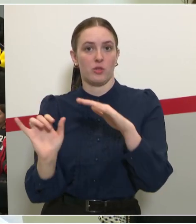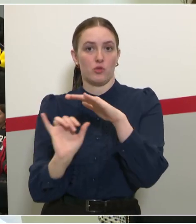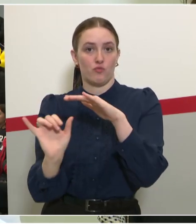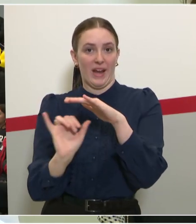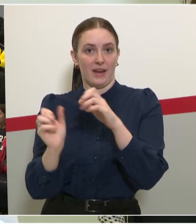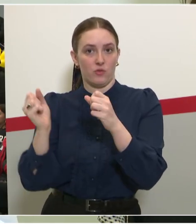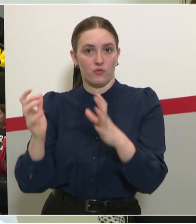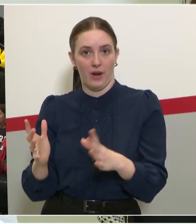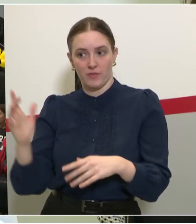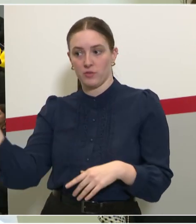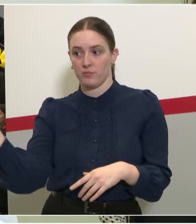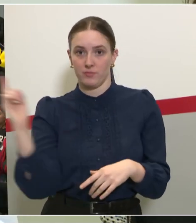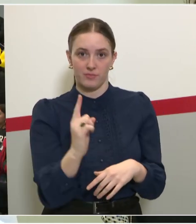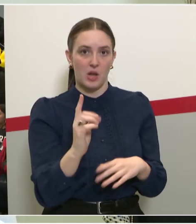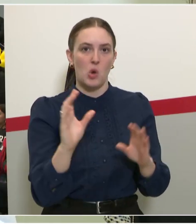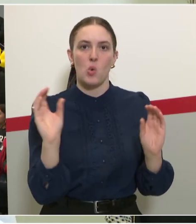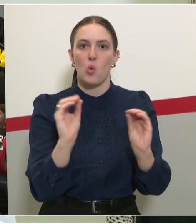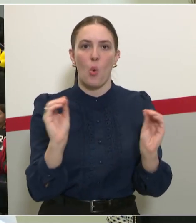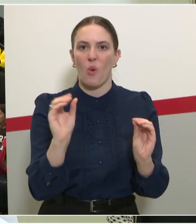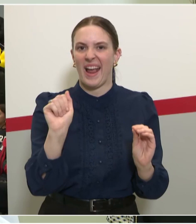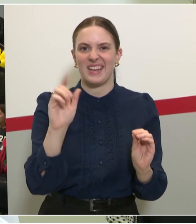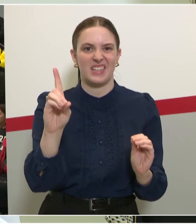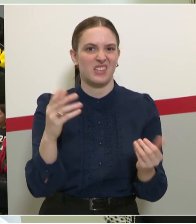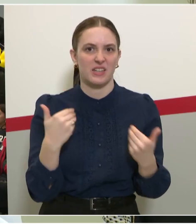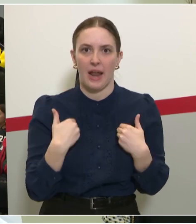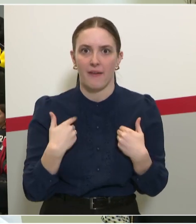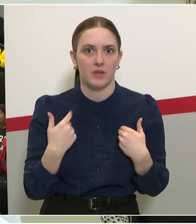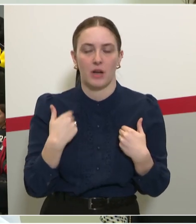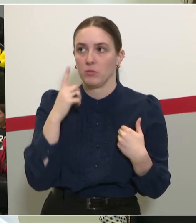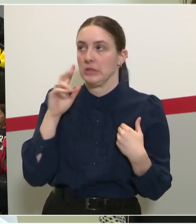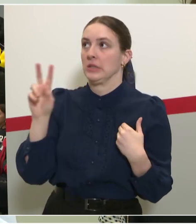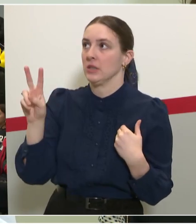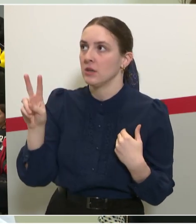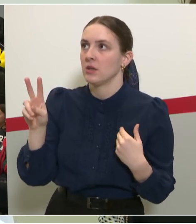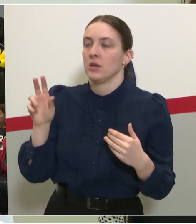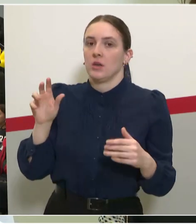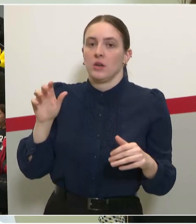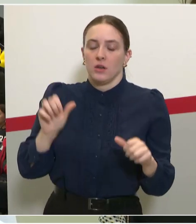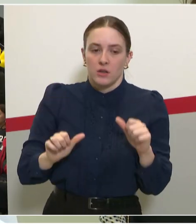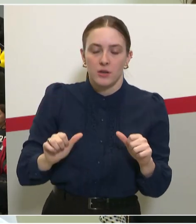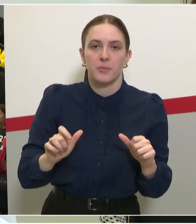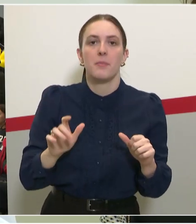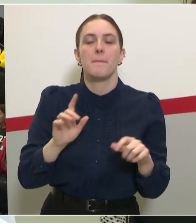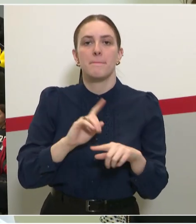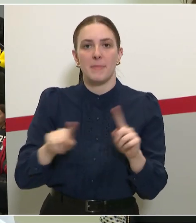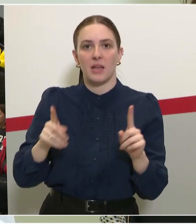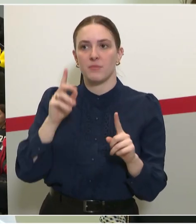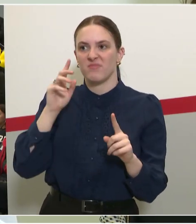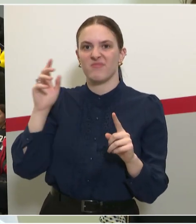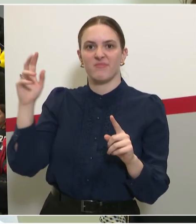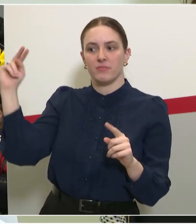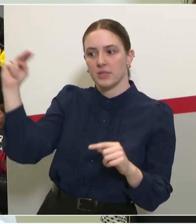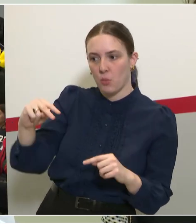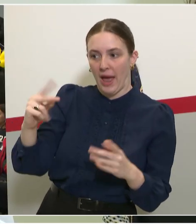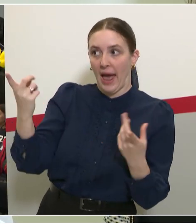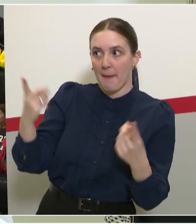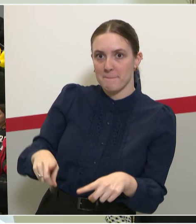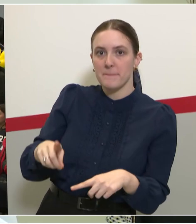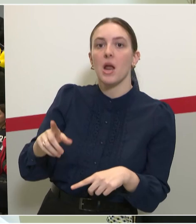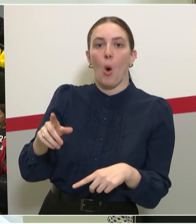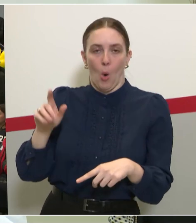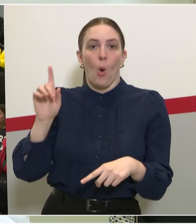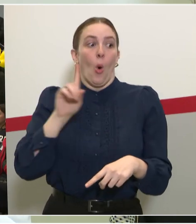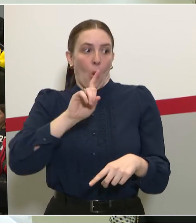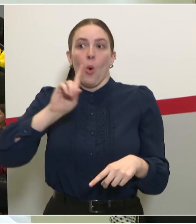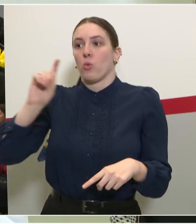he didn't have an AED in his hand, so that made me even more nervous. But then he saw what was going on, and everyone had gathered, so he quickly went to go get